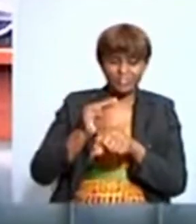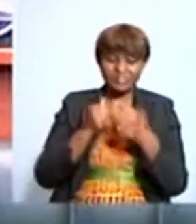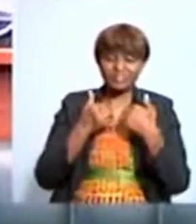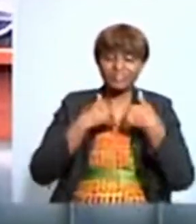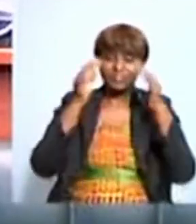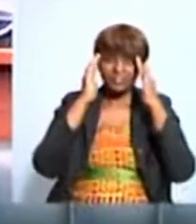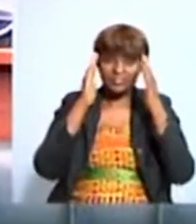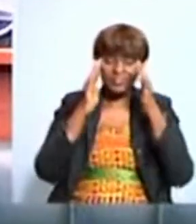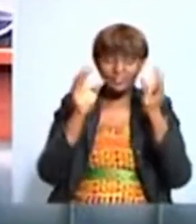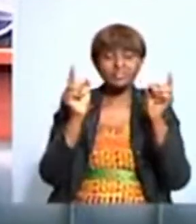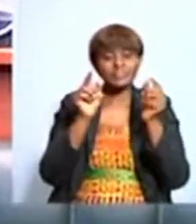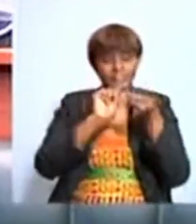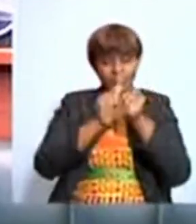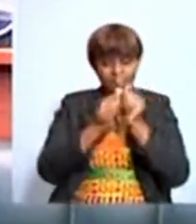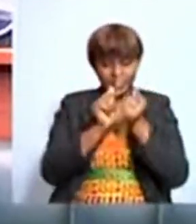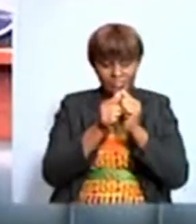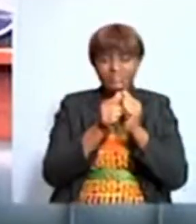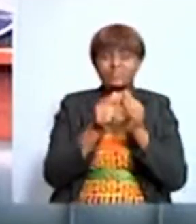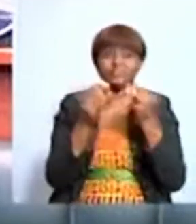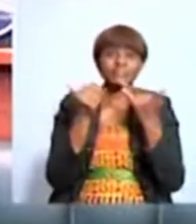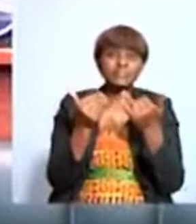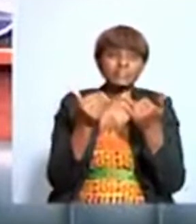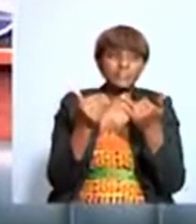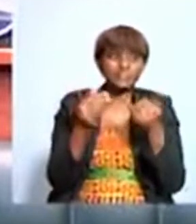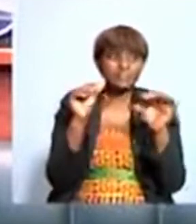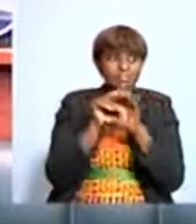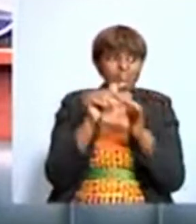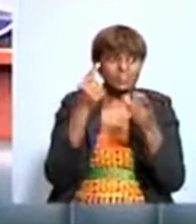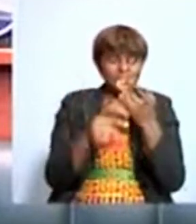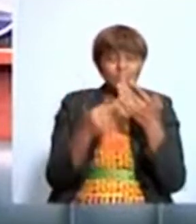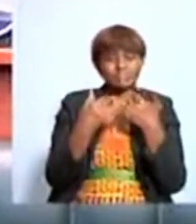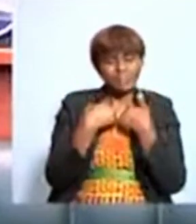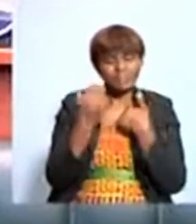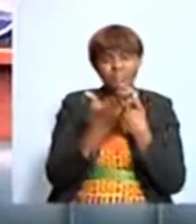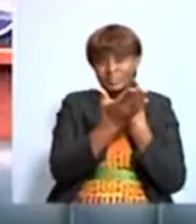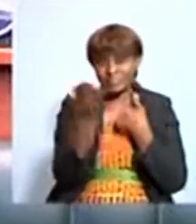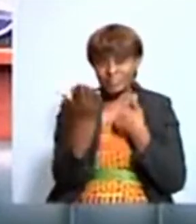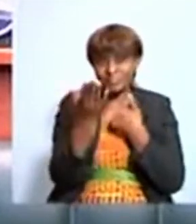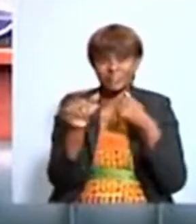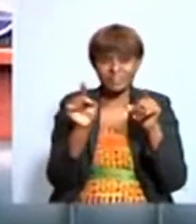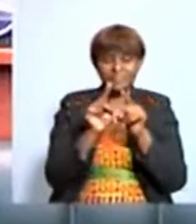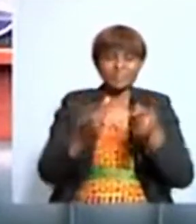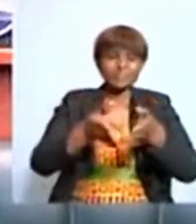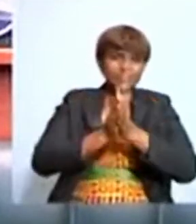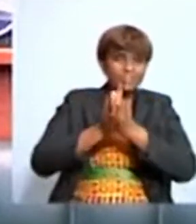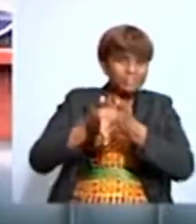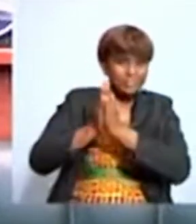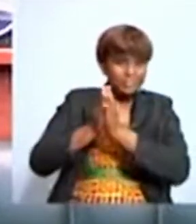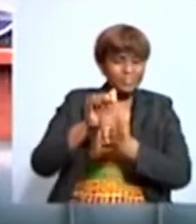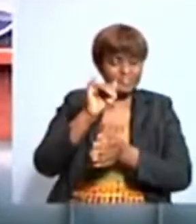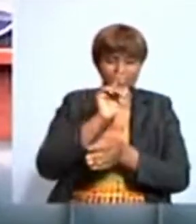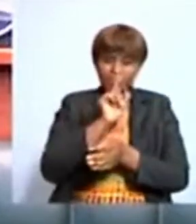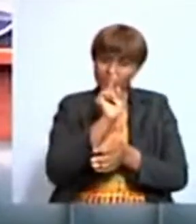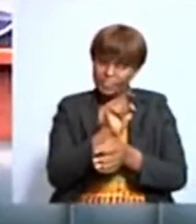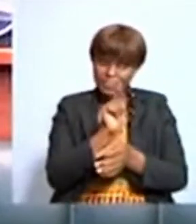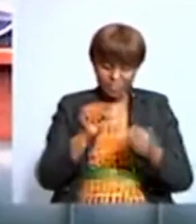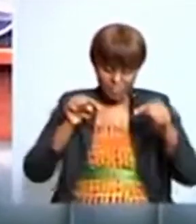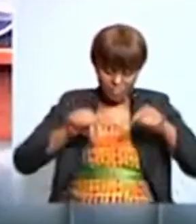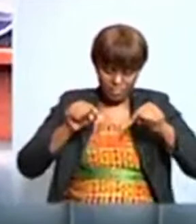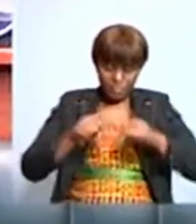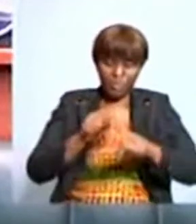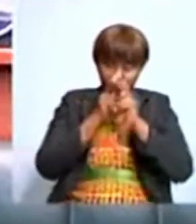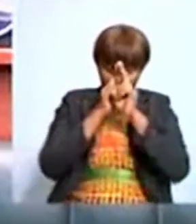to it in our amendment. Therefore, insofar as there is a request that this Honourable House